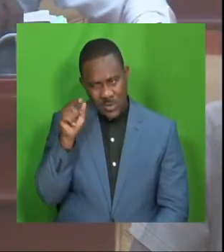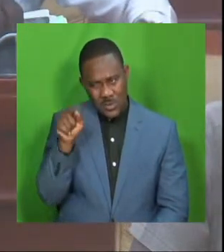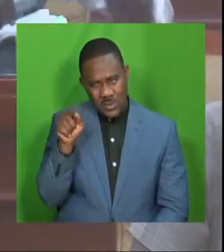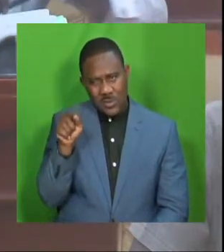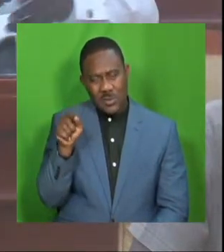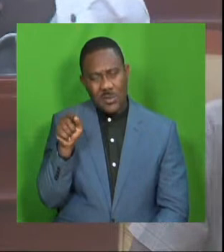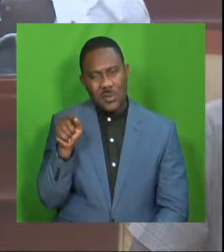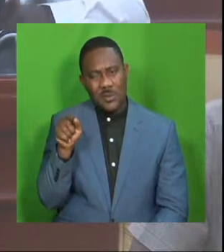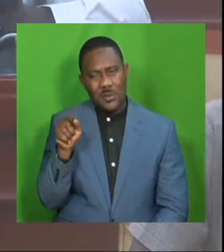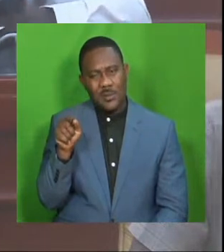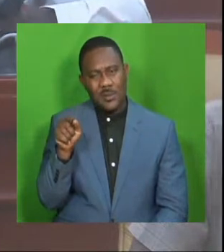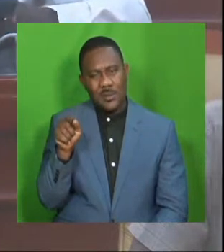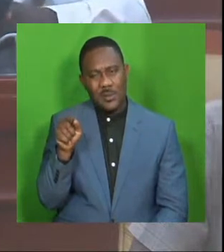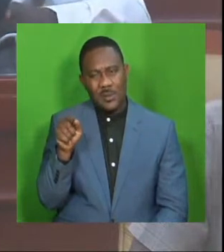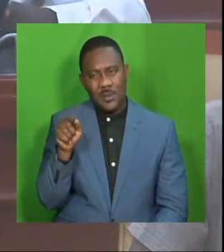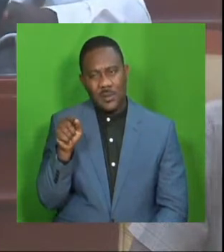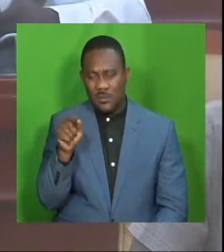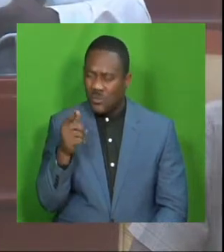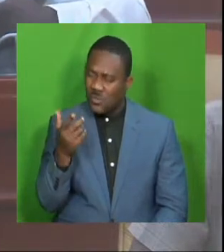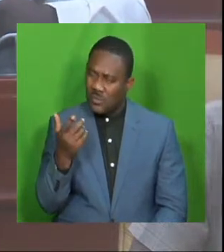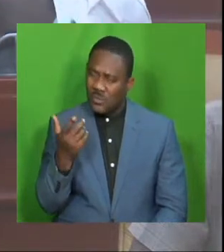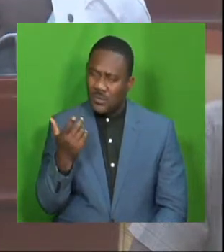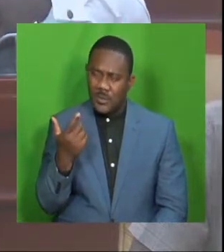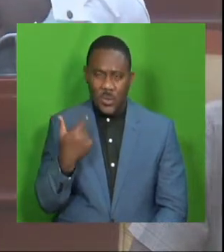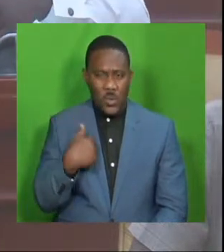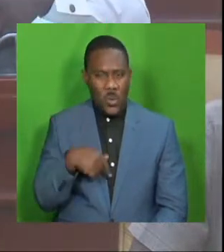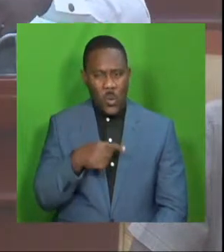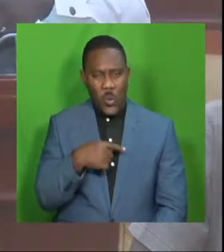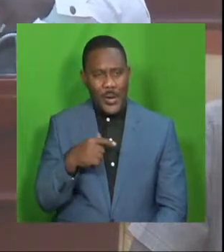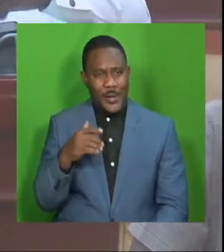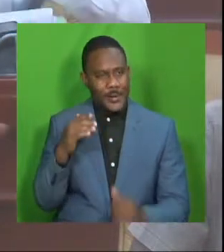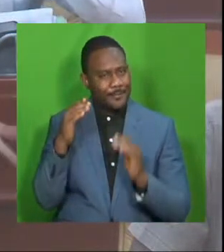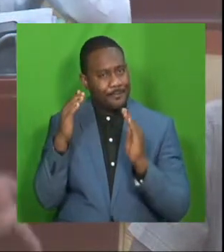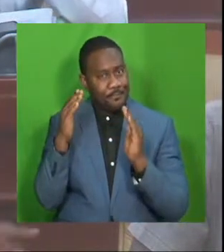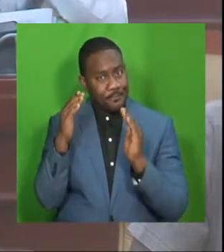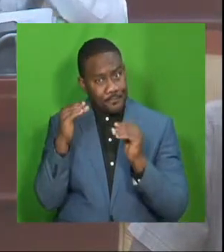that when should we expect the